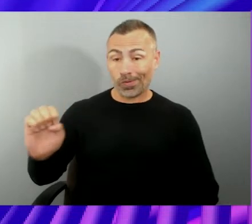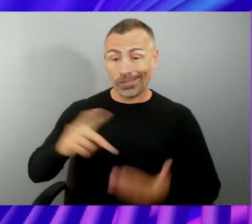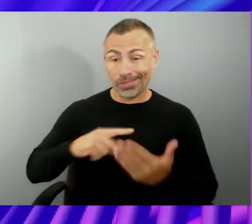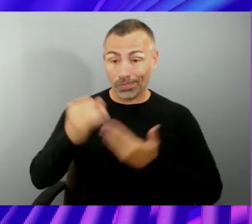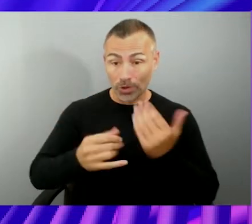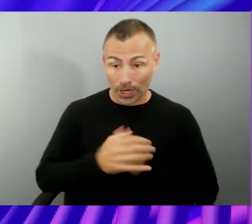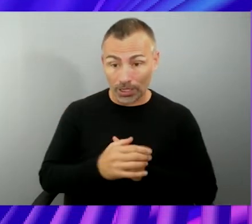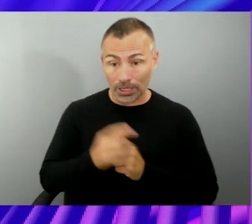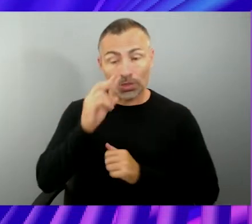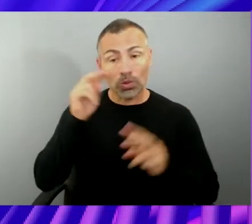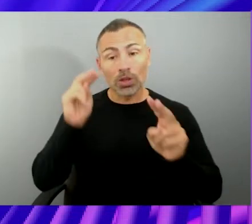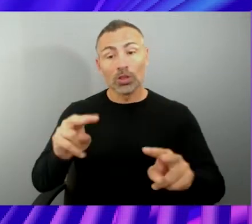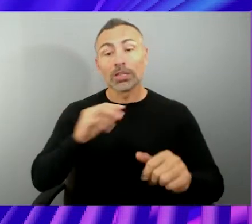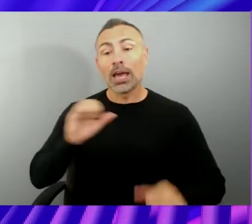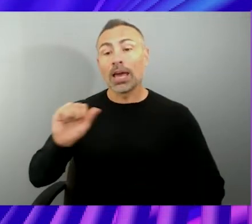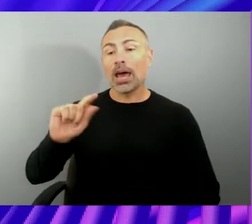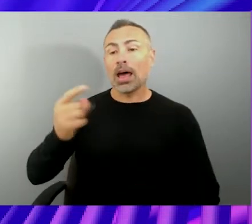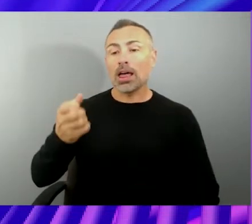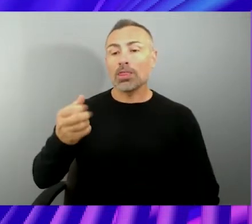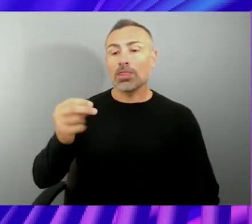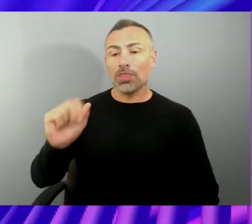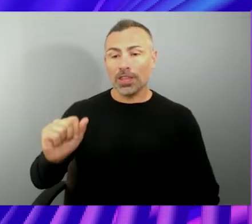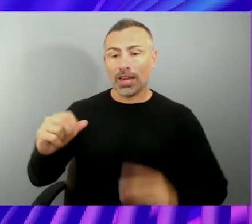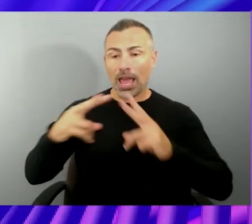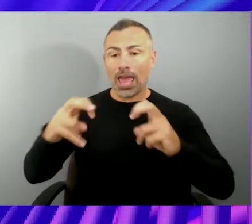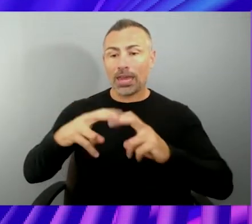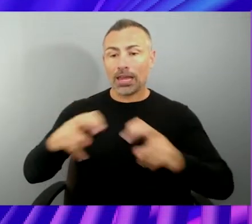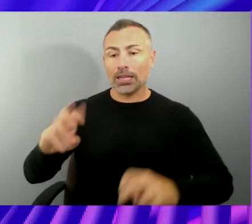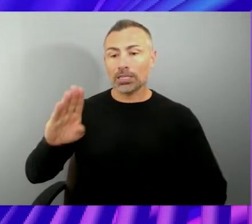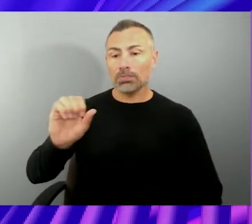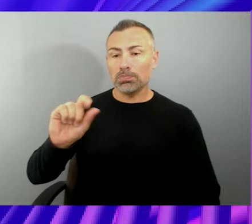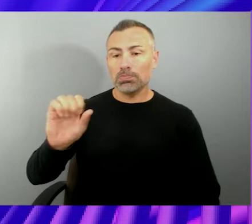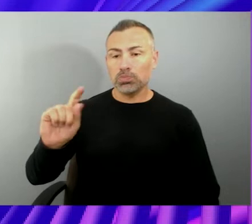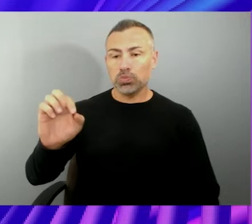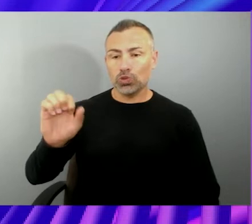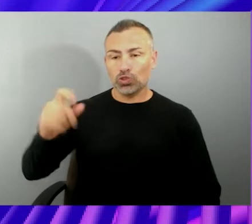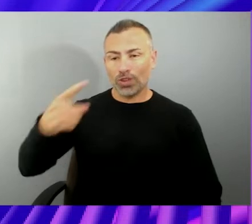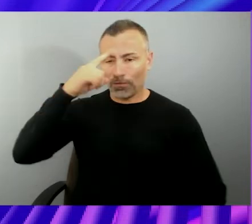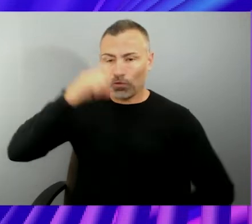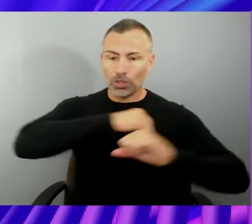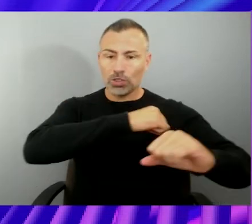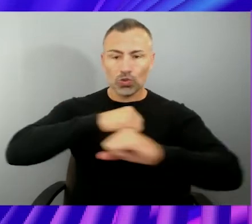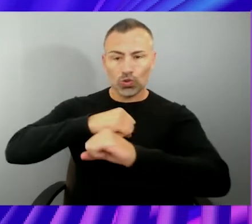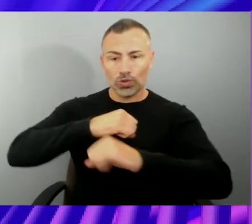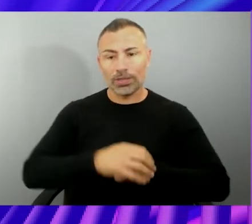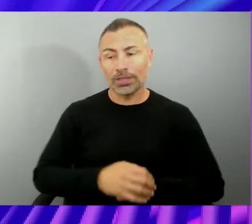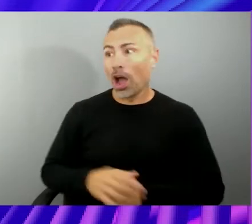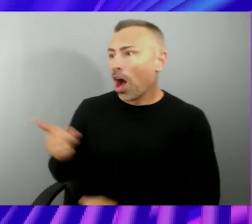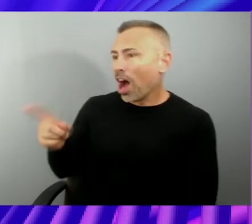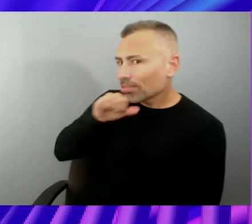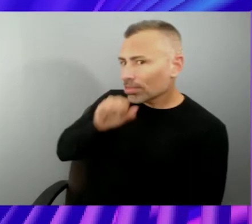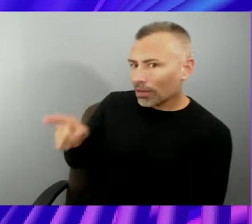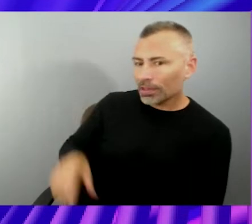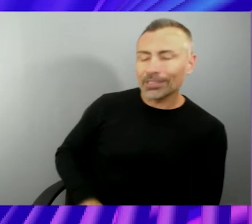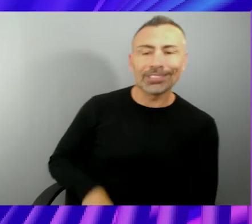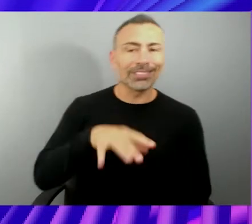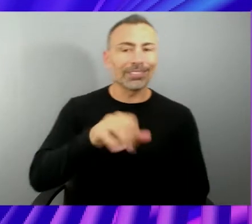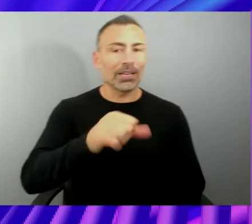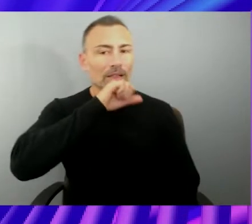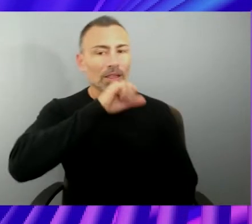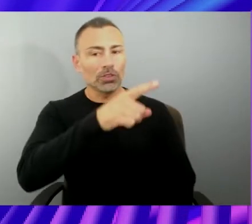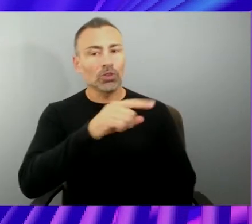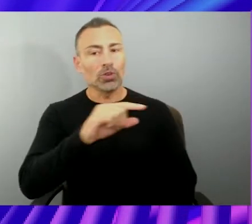Analytics Bootstrap that we have in. Love this. Yes, I love it too, in GitHub. You can see here's a whole bunch of cool